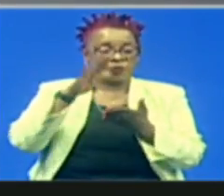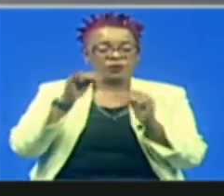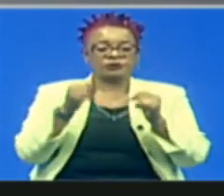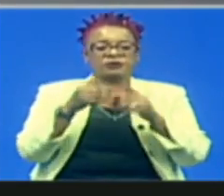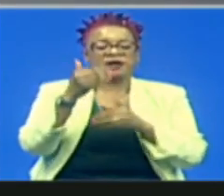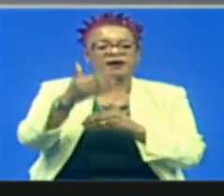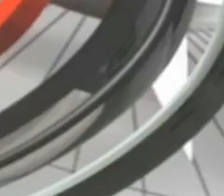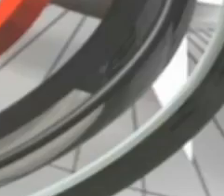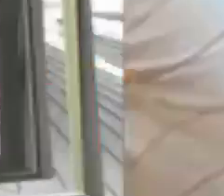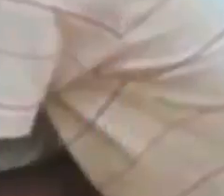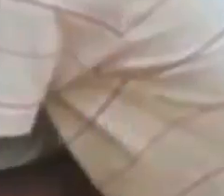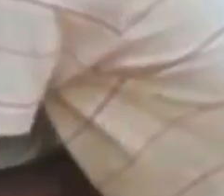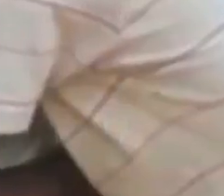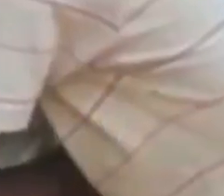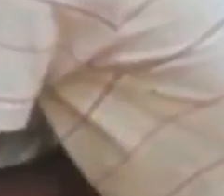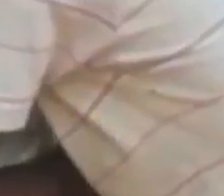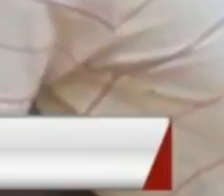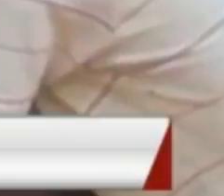moment.